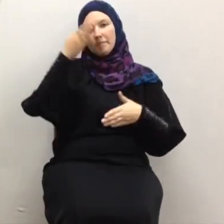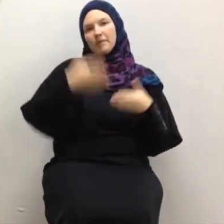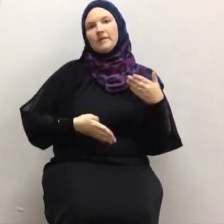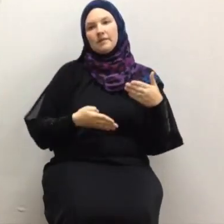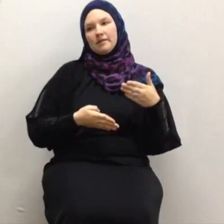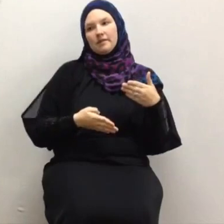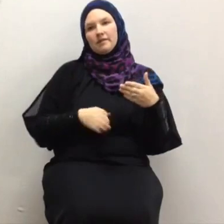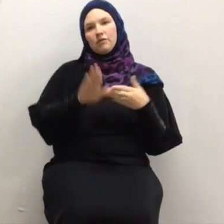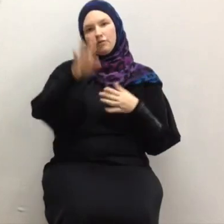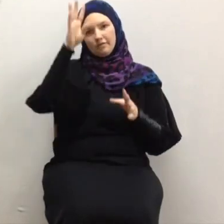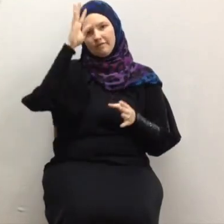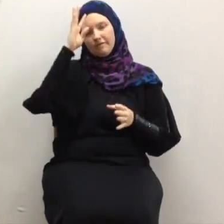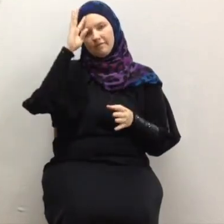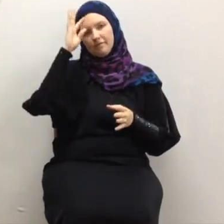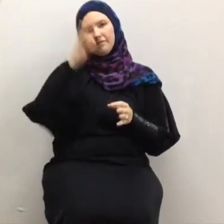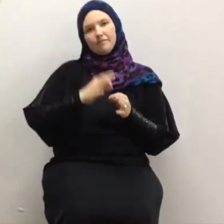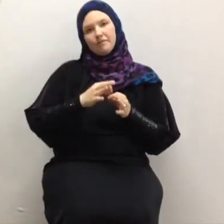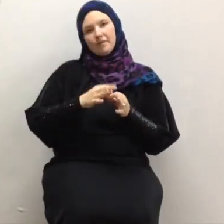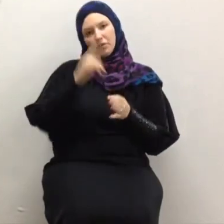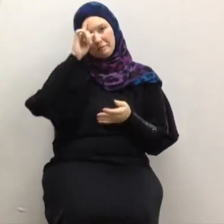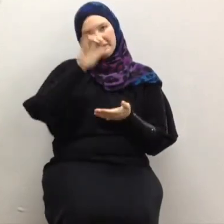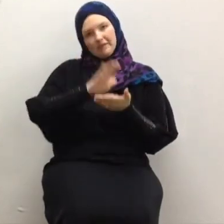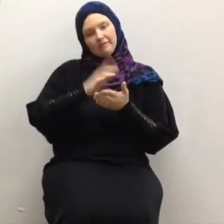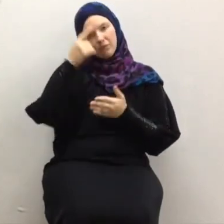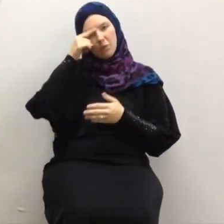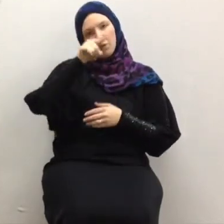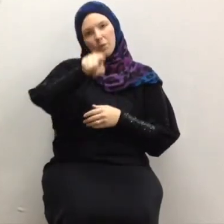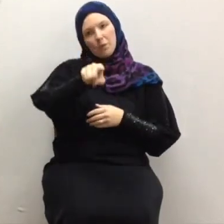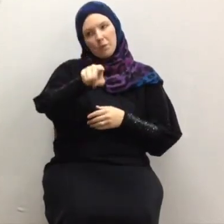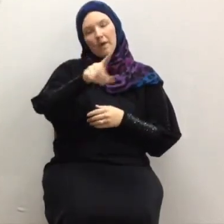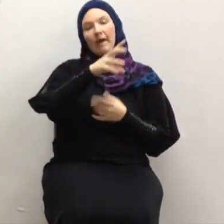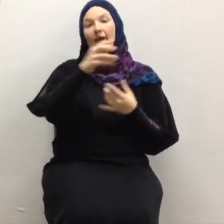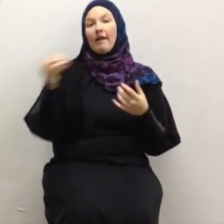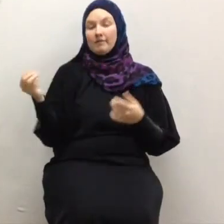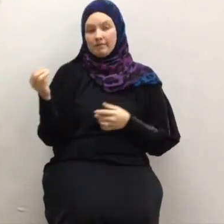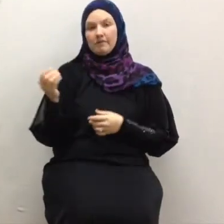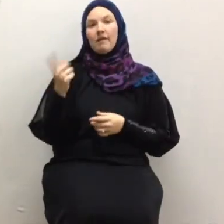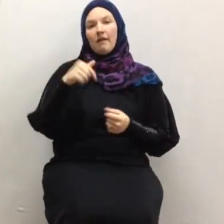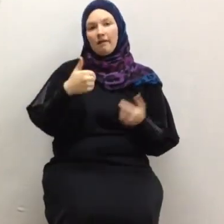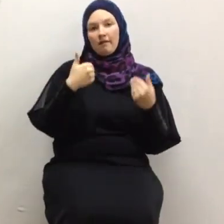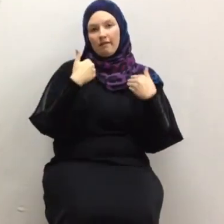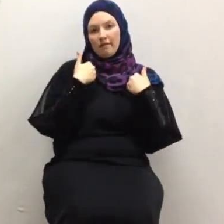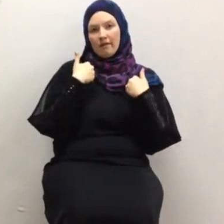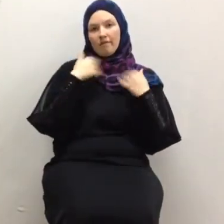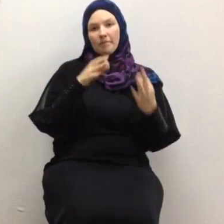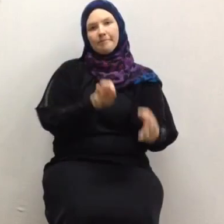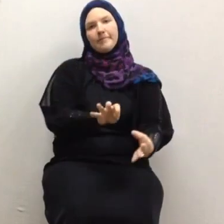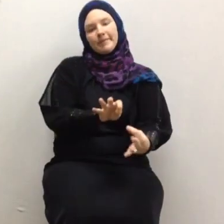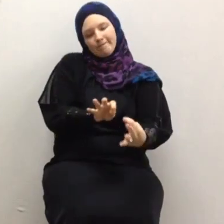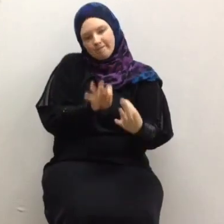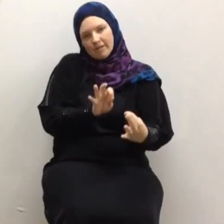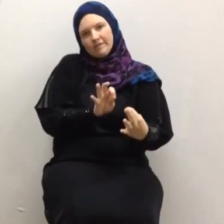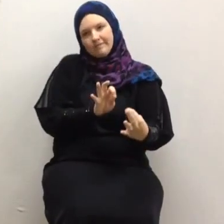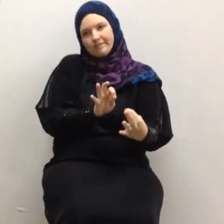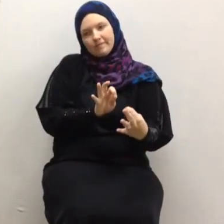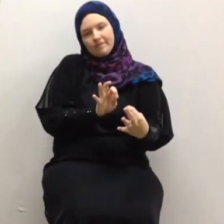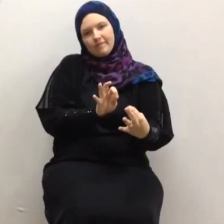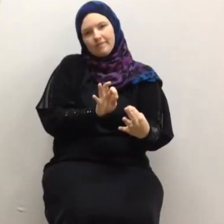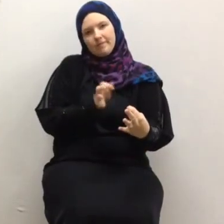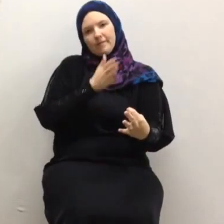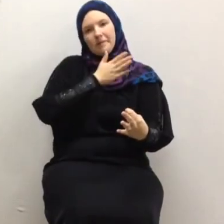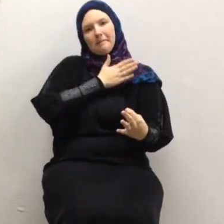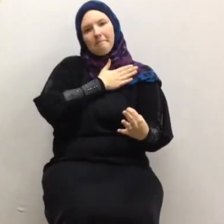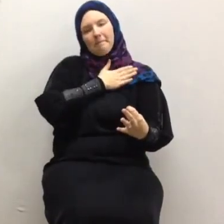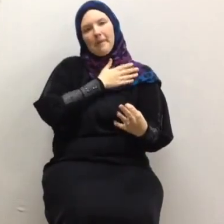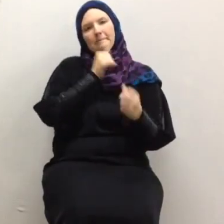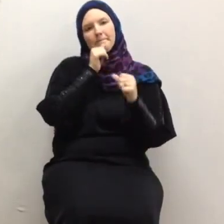your faith for you and I have perfected my bounties upon